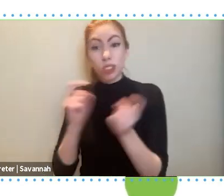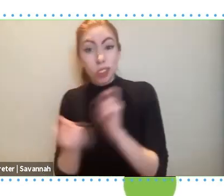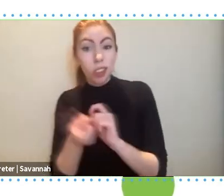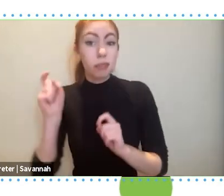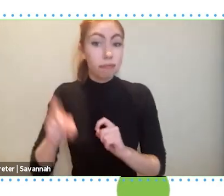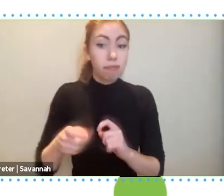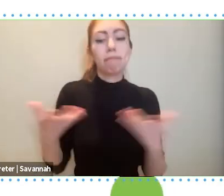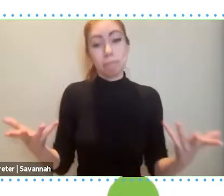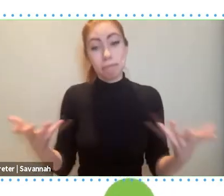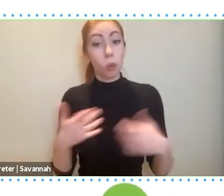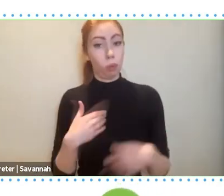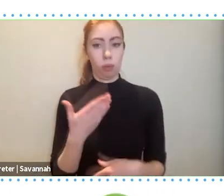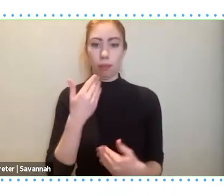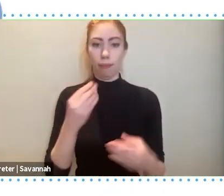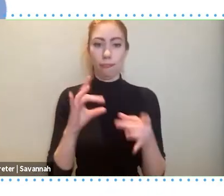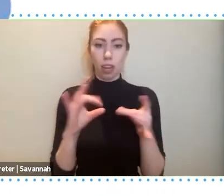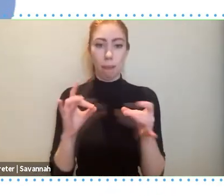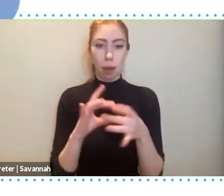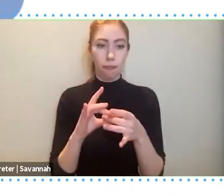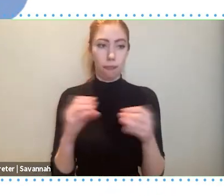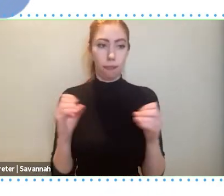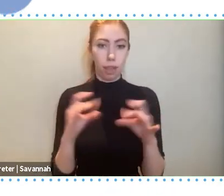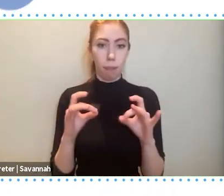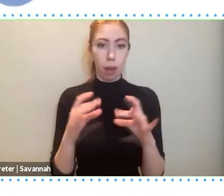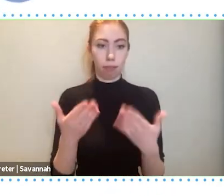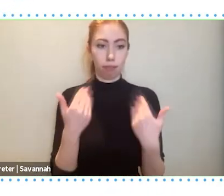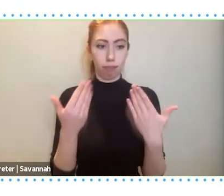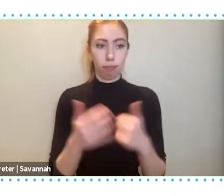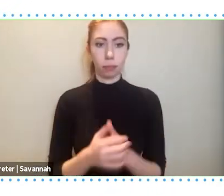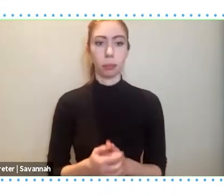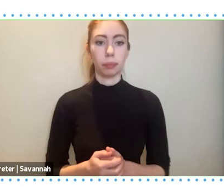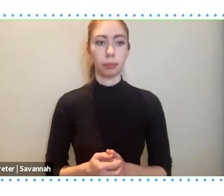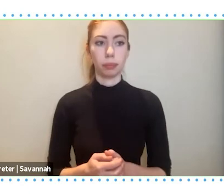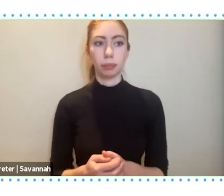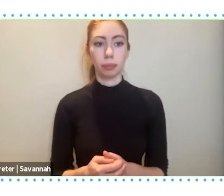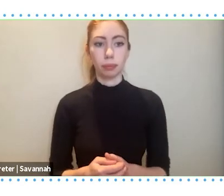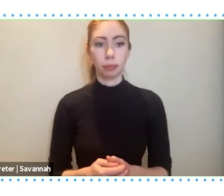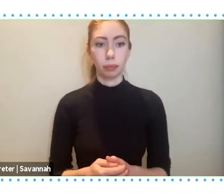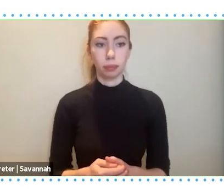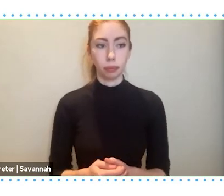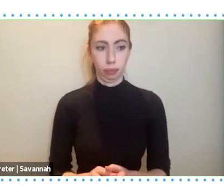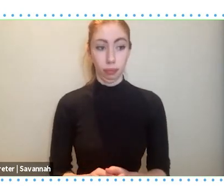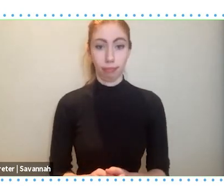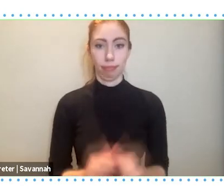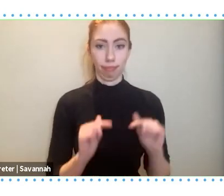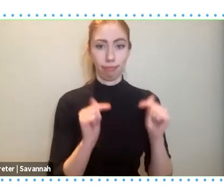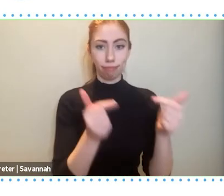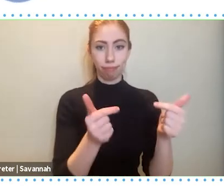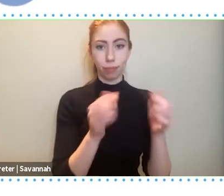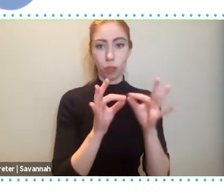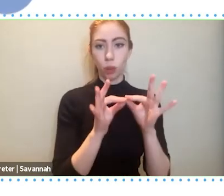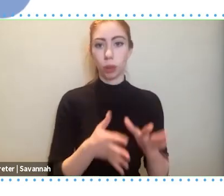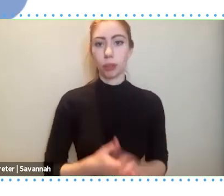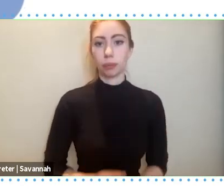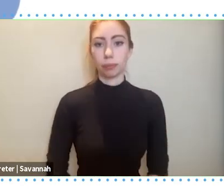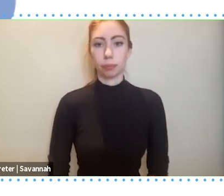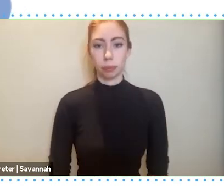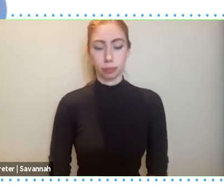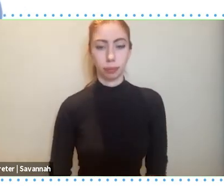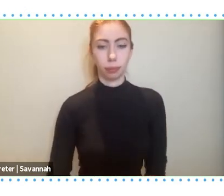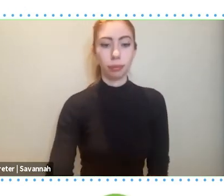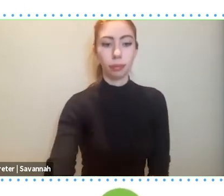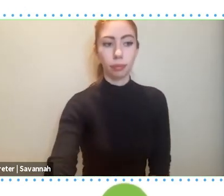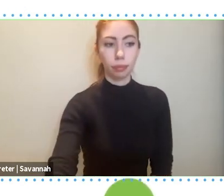we're calling it the teal appeal, mainly because of the color. It was the aubergine dream for a little while, and now it's the teal appeal. So what is